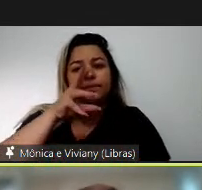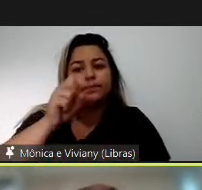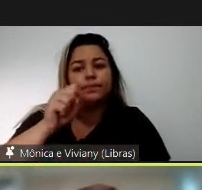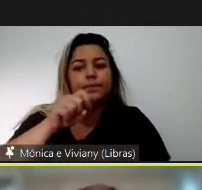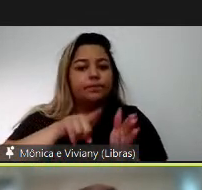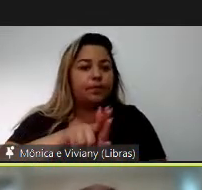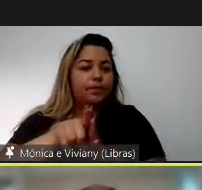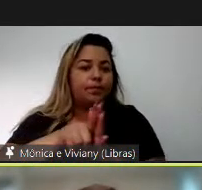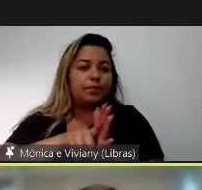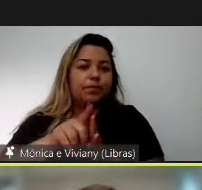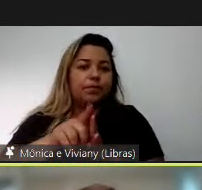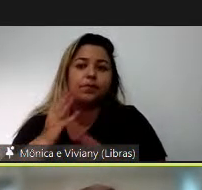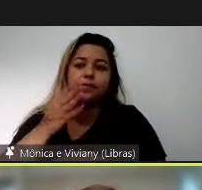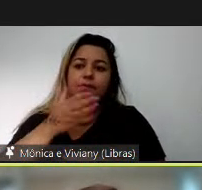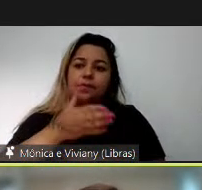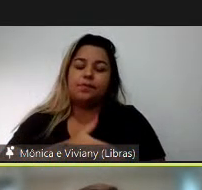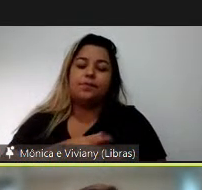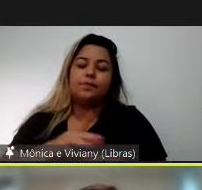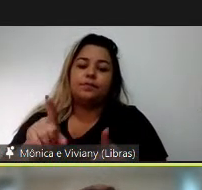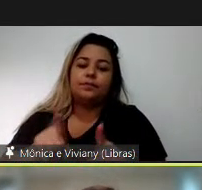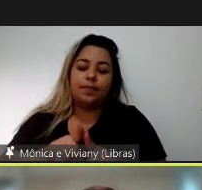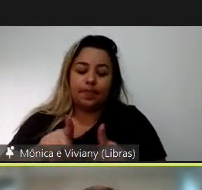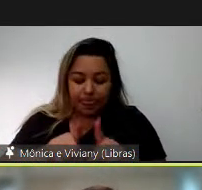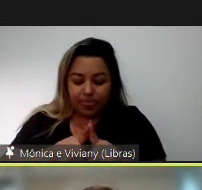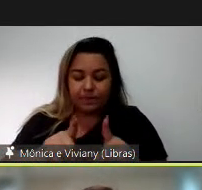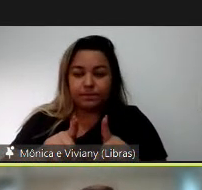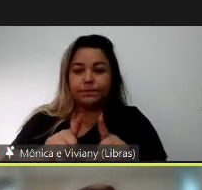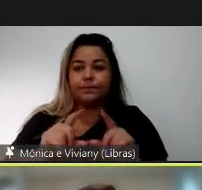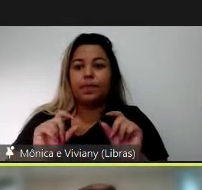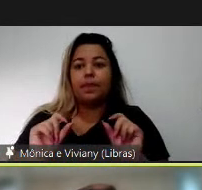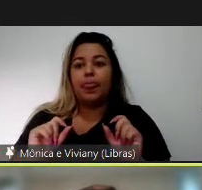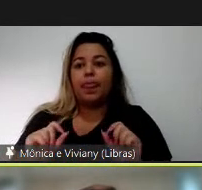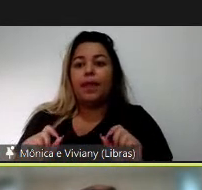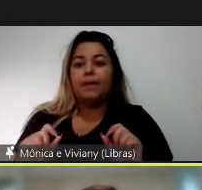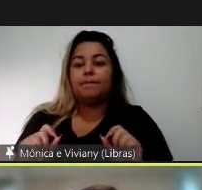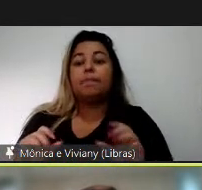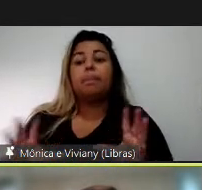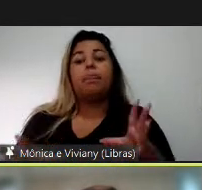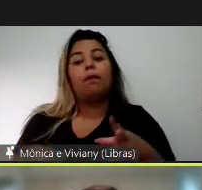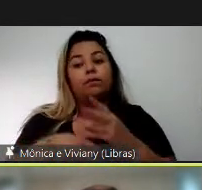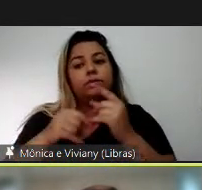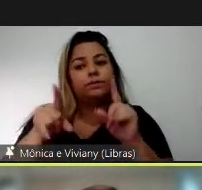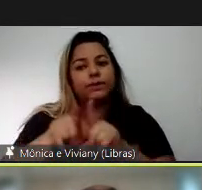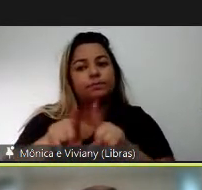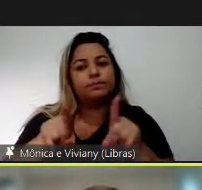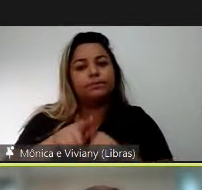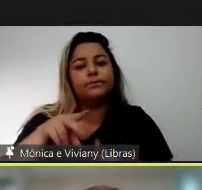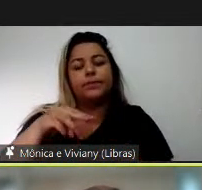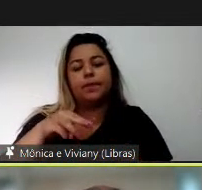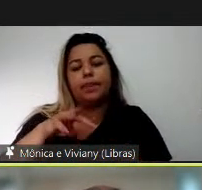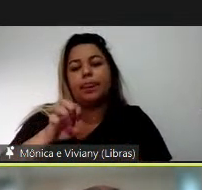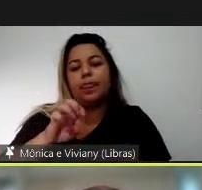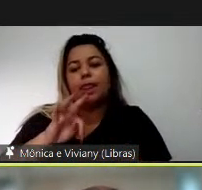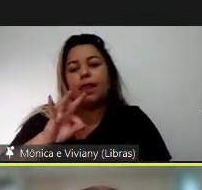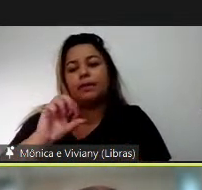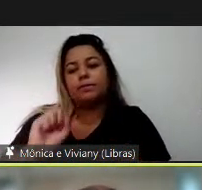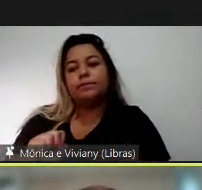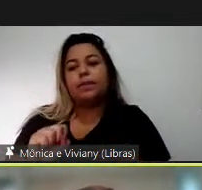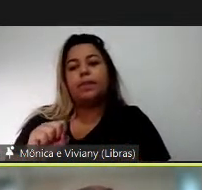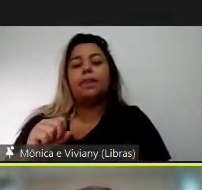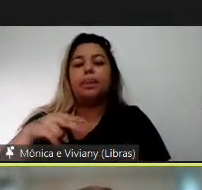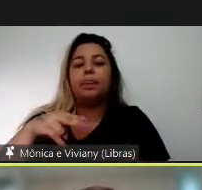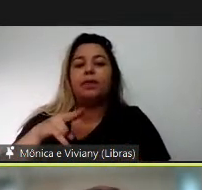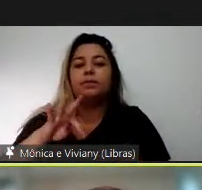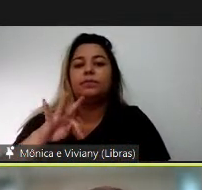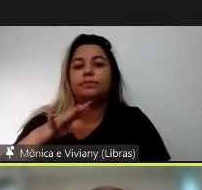strengthen the participative plans, include indicators